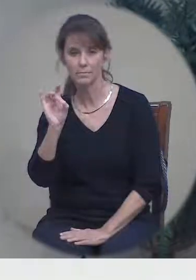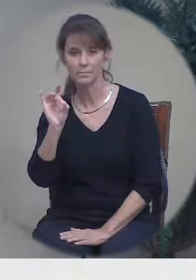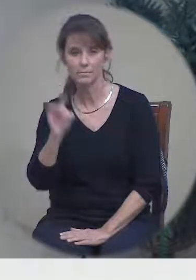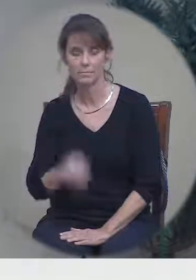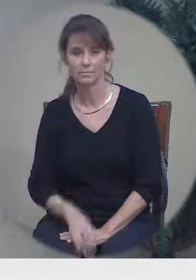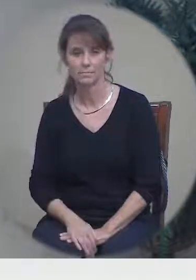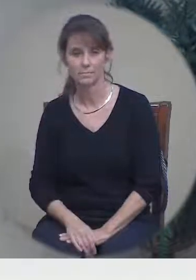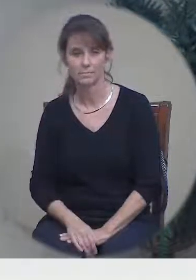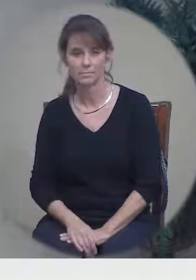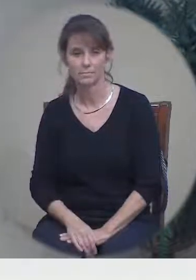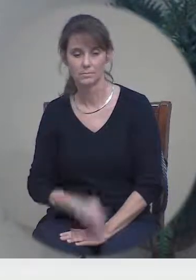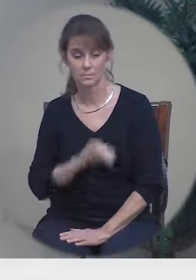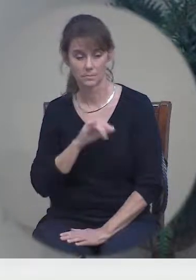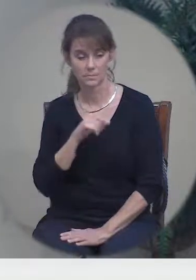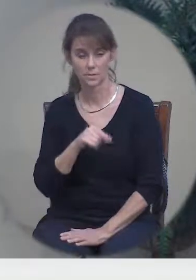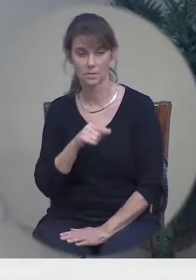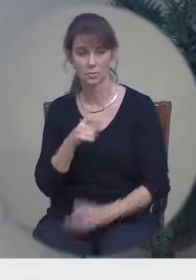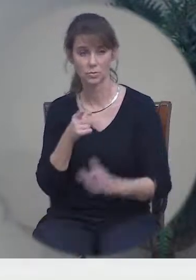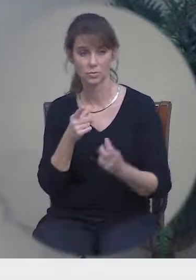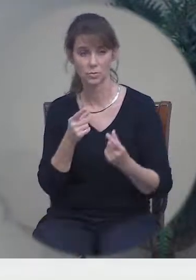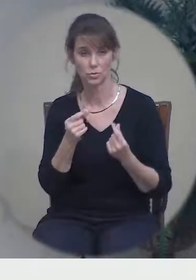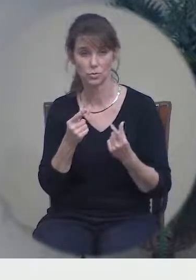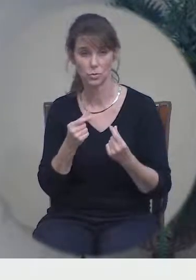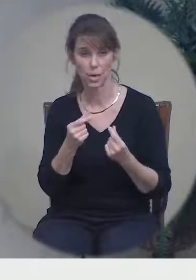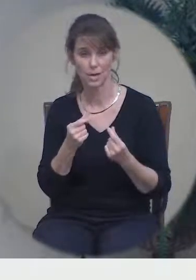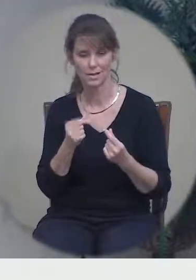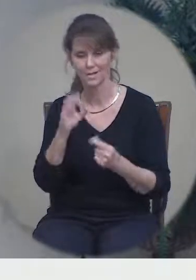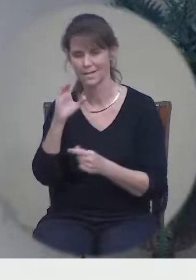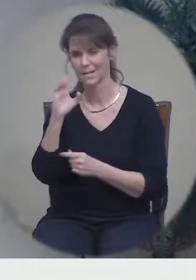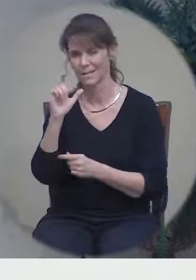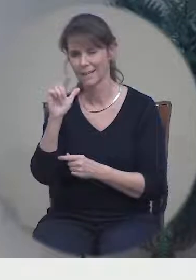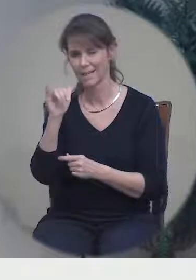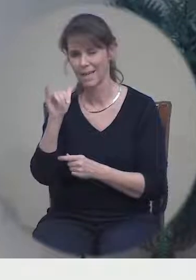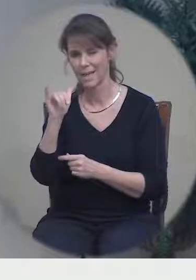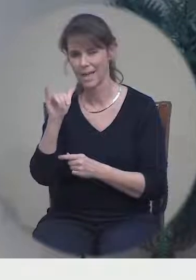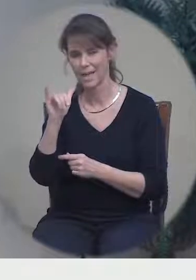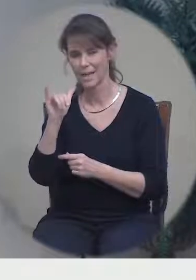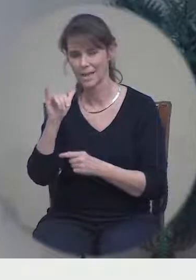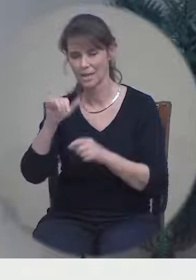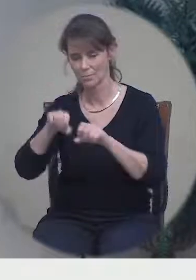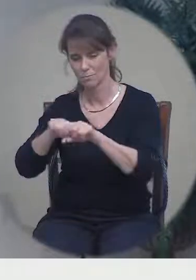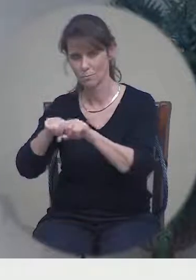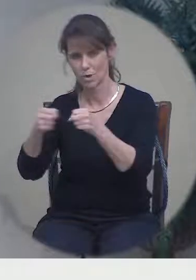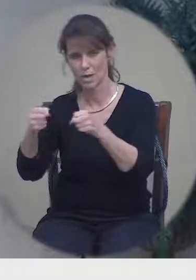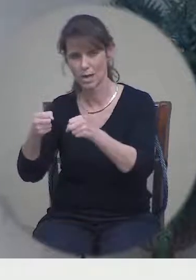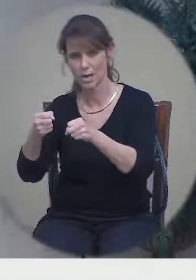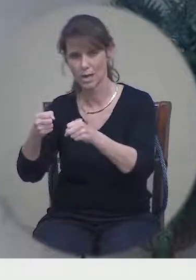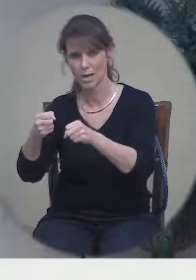potsherd to scrape himself while he was sitting among the ashes.